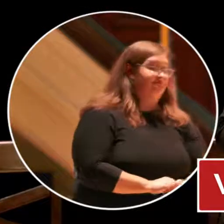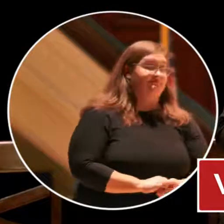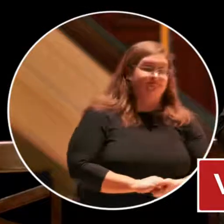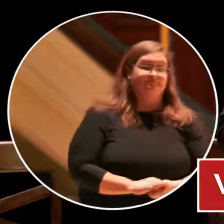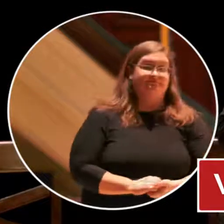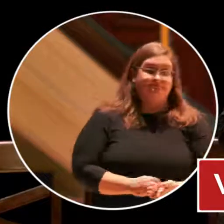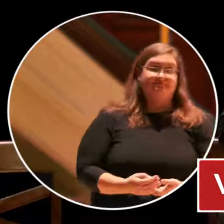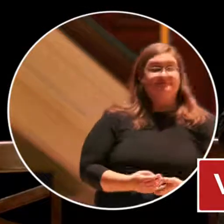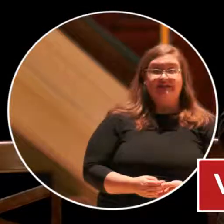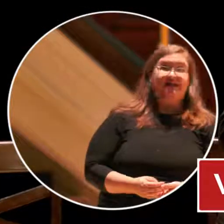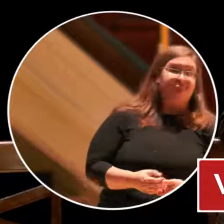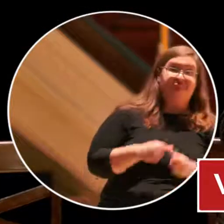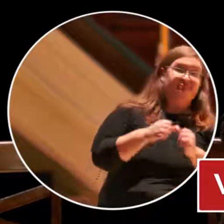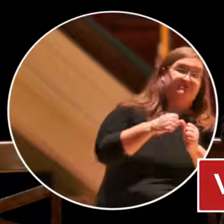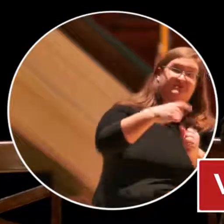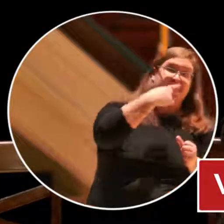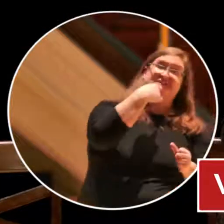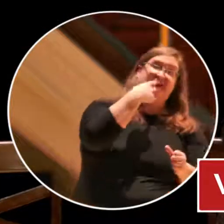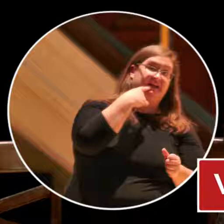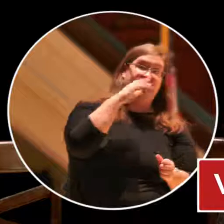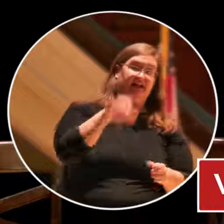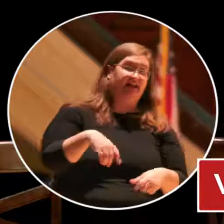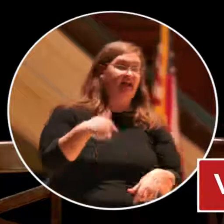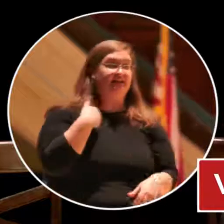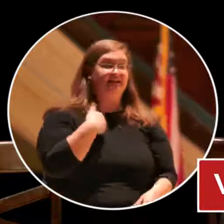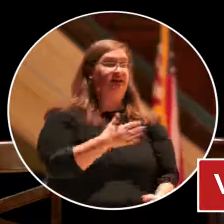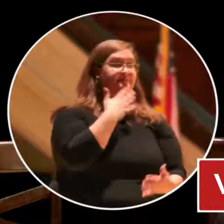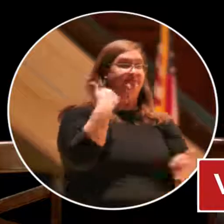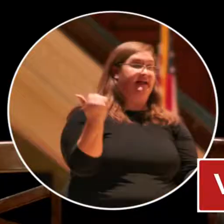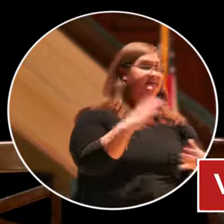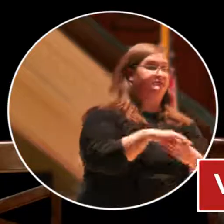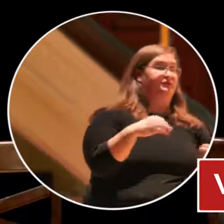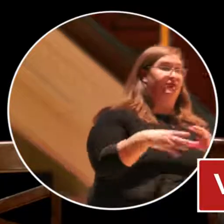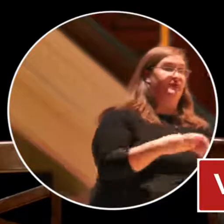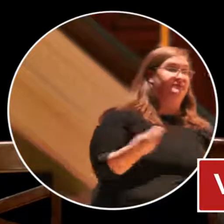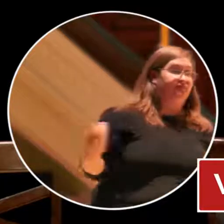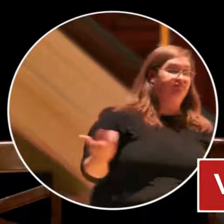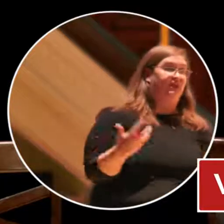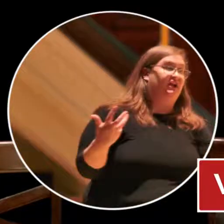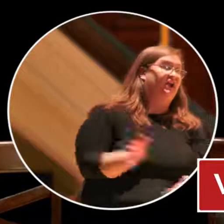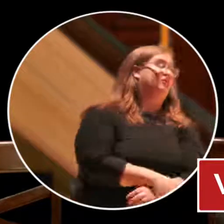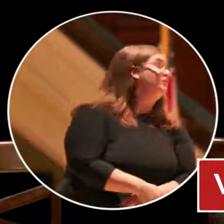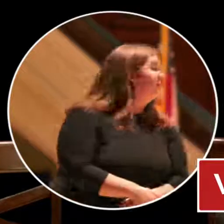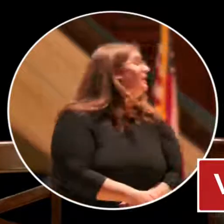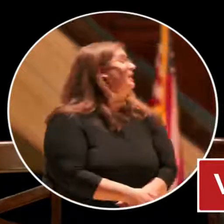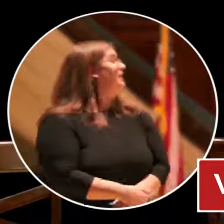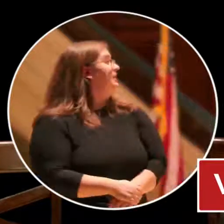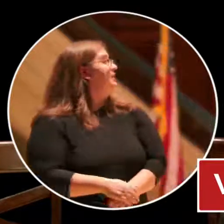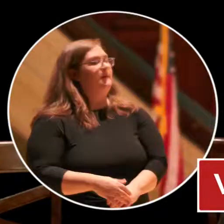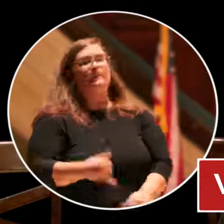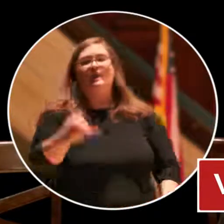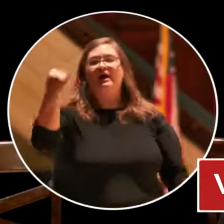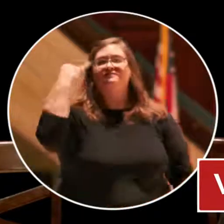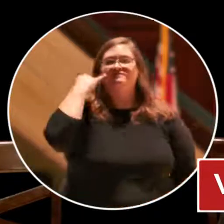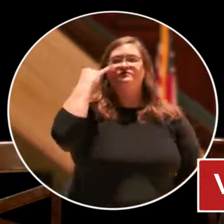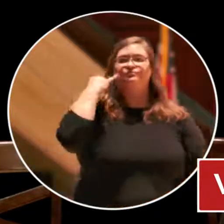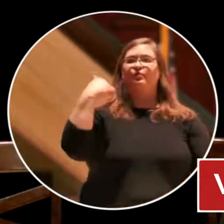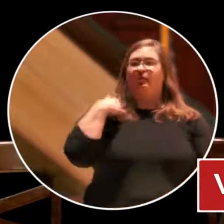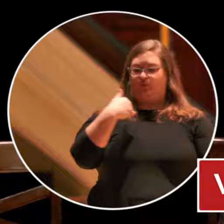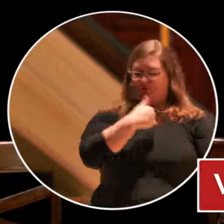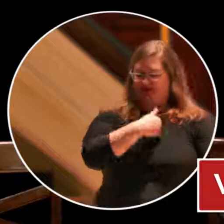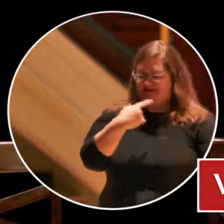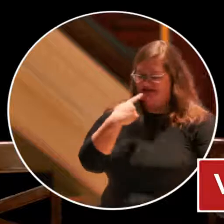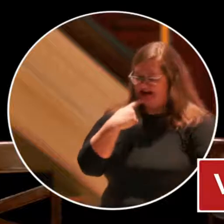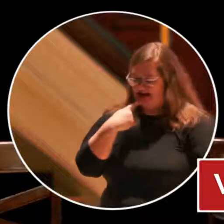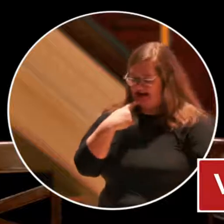I keep saying it. I'm not lying to you when I say the mascara thing. Amy, wow. What if we said when we felt like